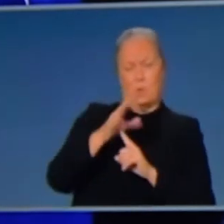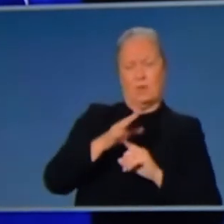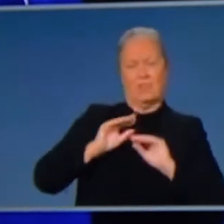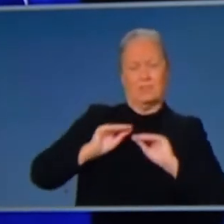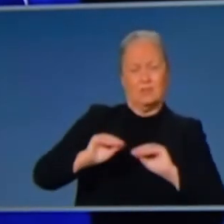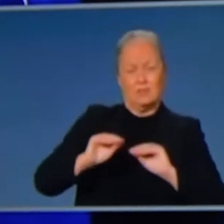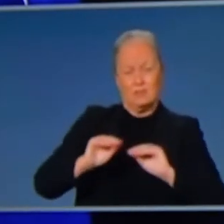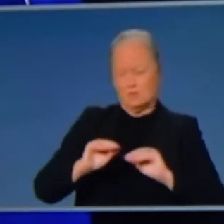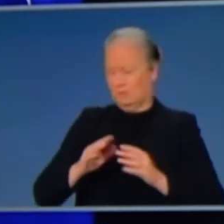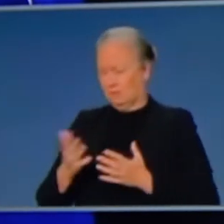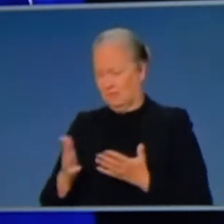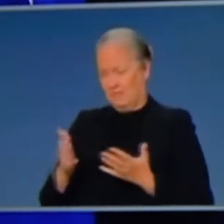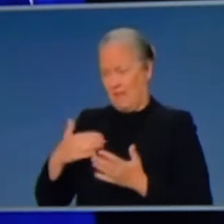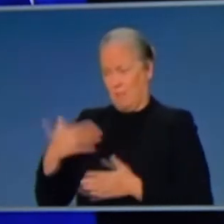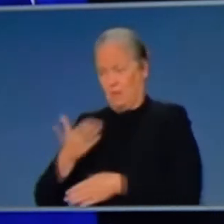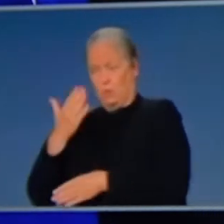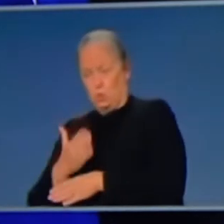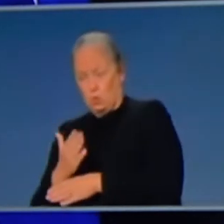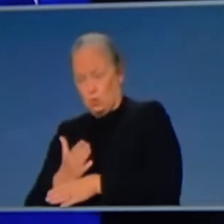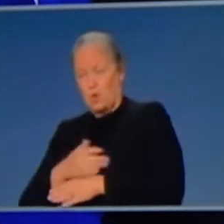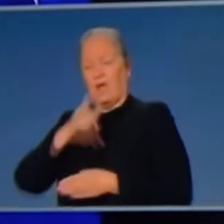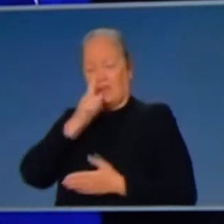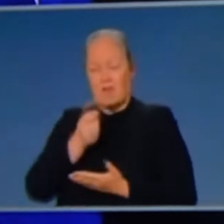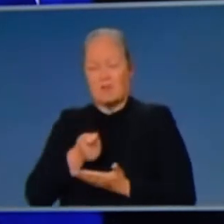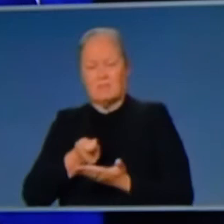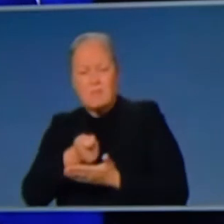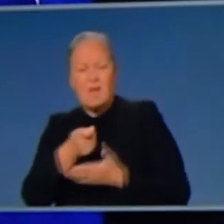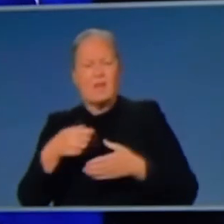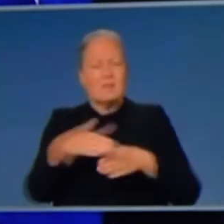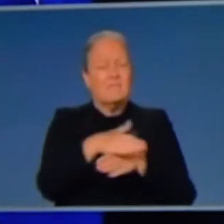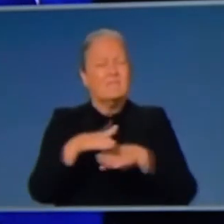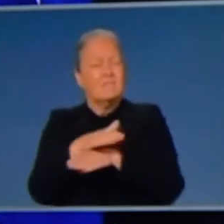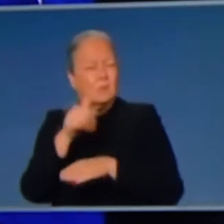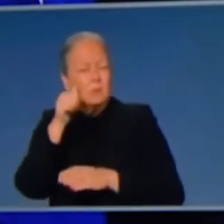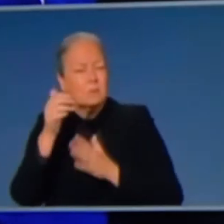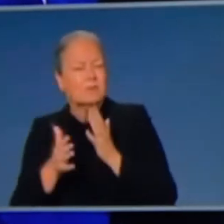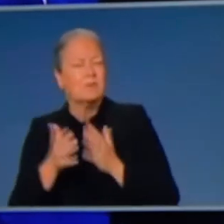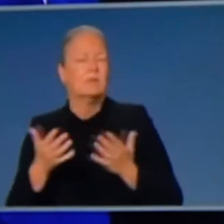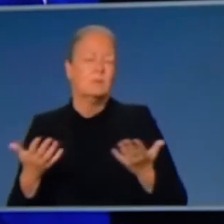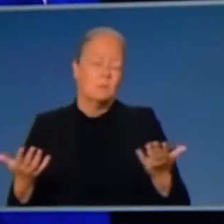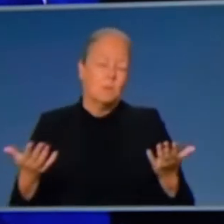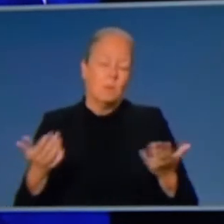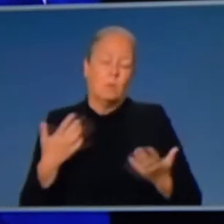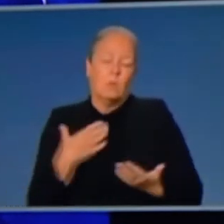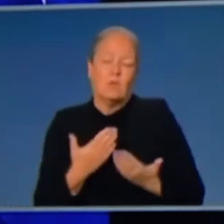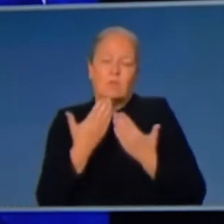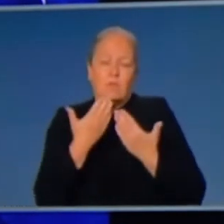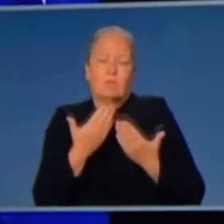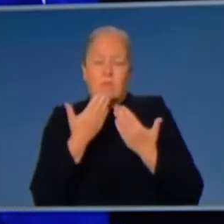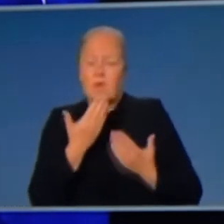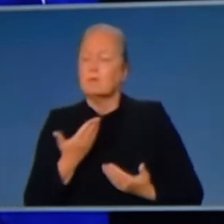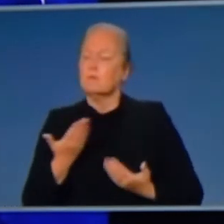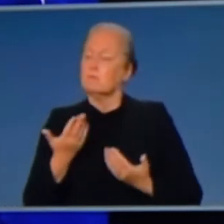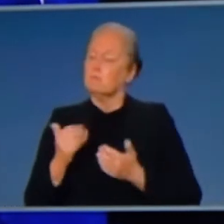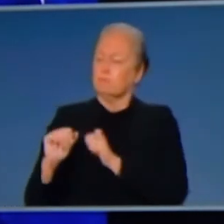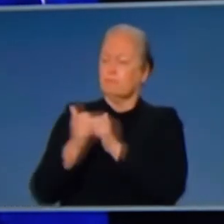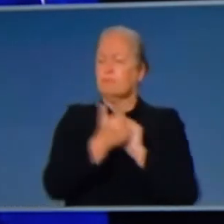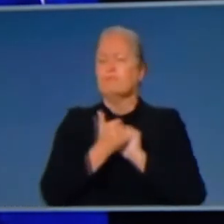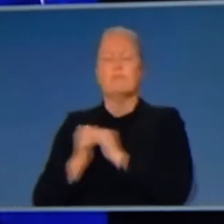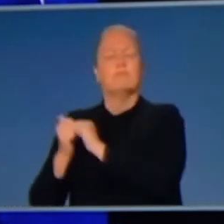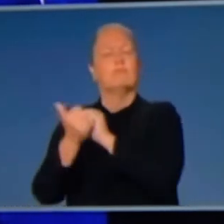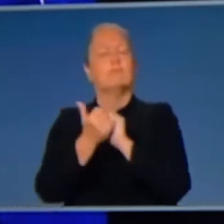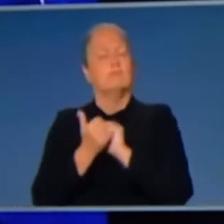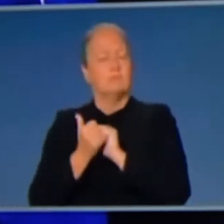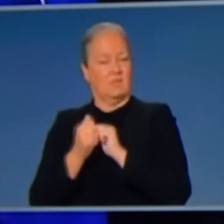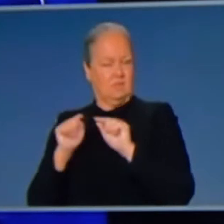children. And that is not a situation we would consider tolerable. And so we thank everybody for working to that end. But